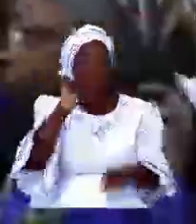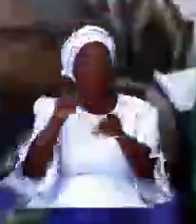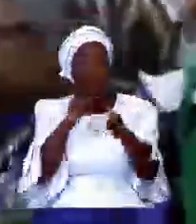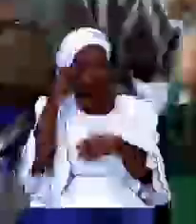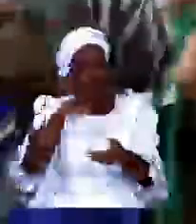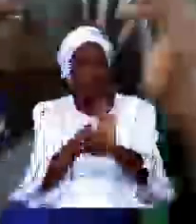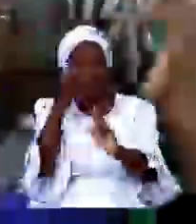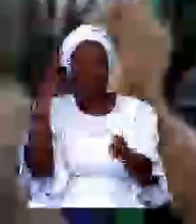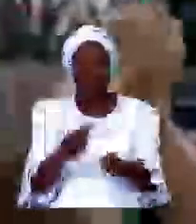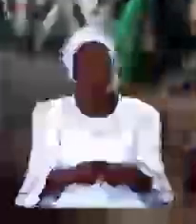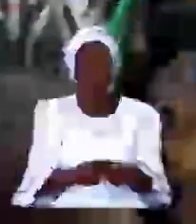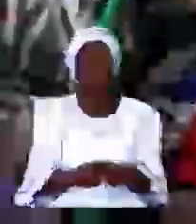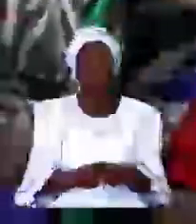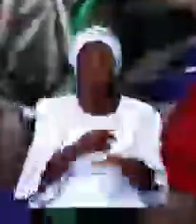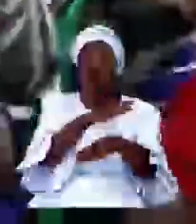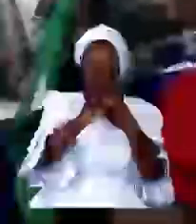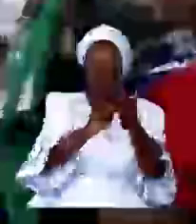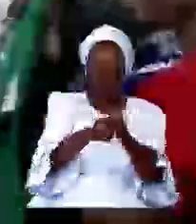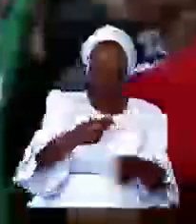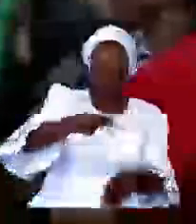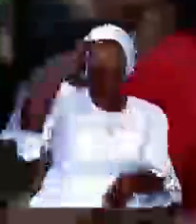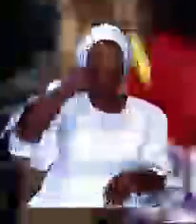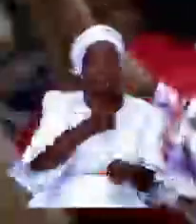for Elijah, it's going to do for you.